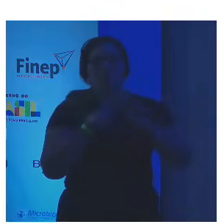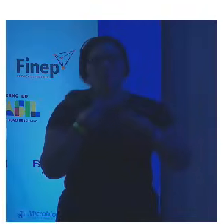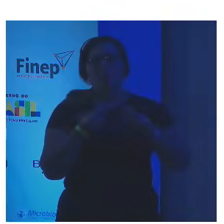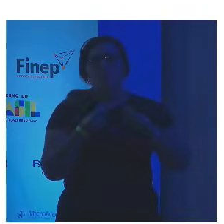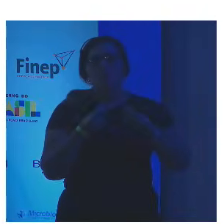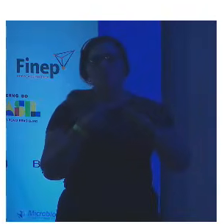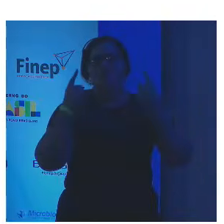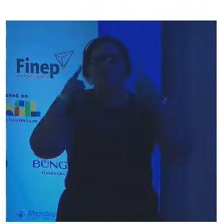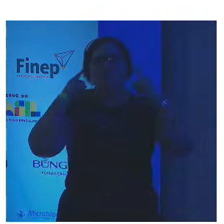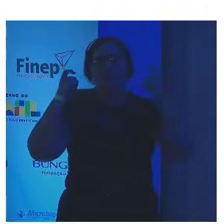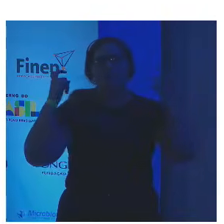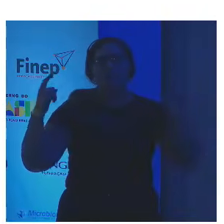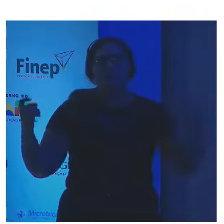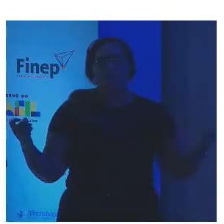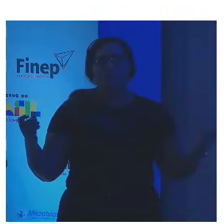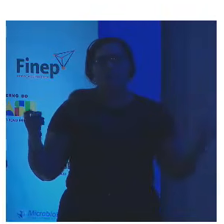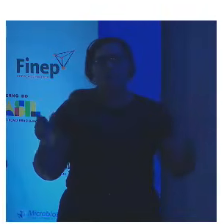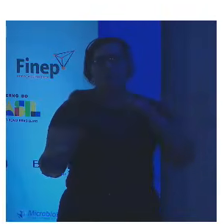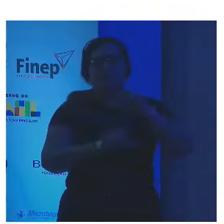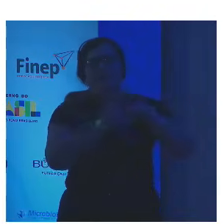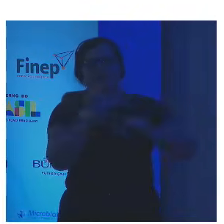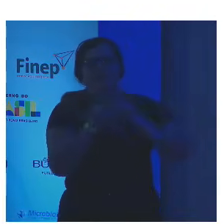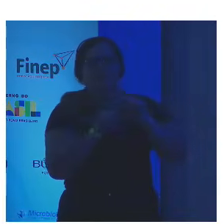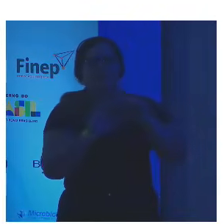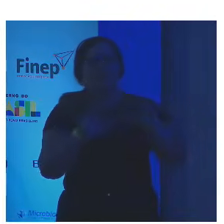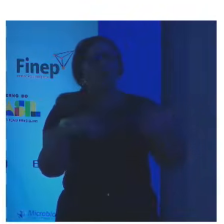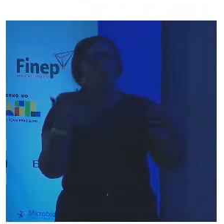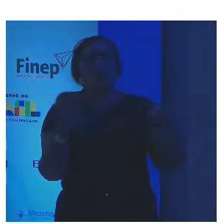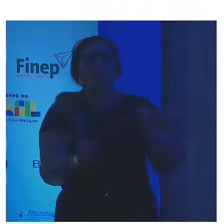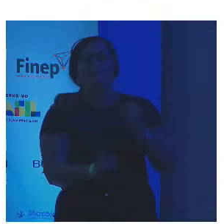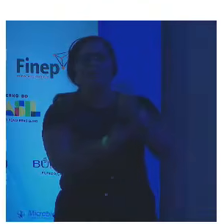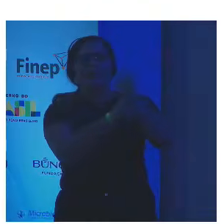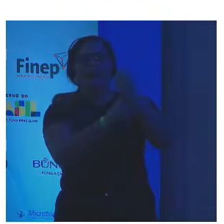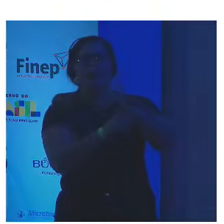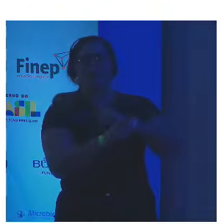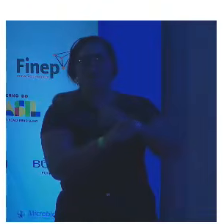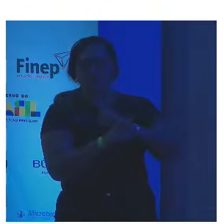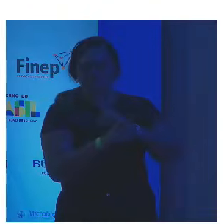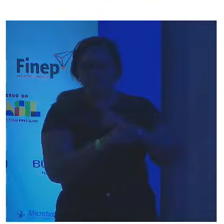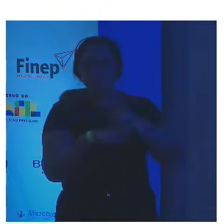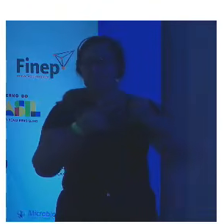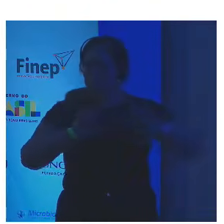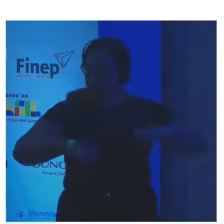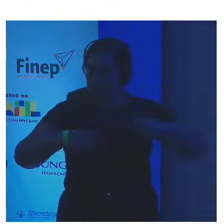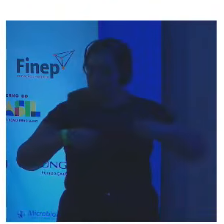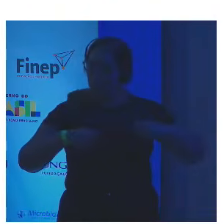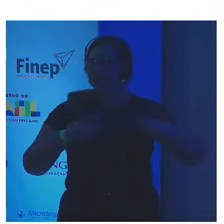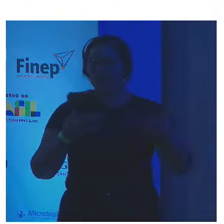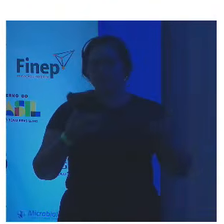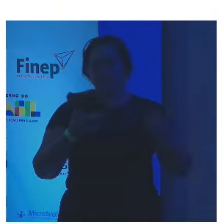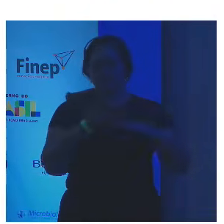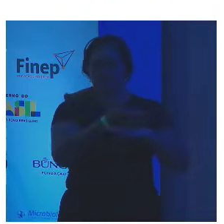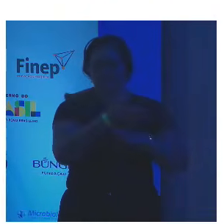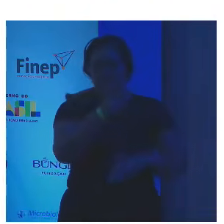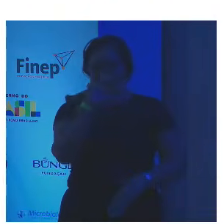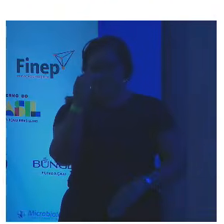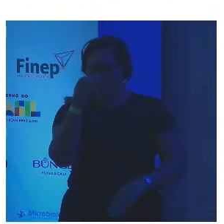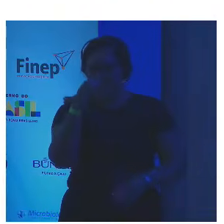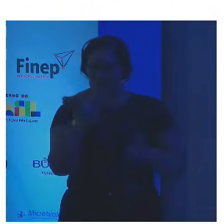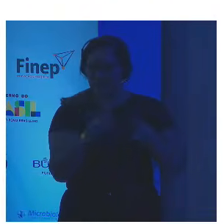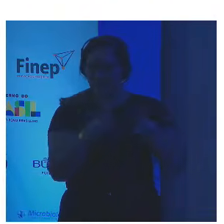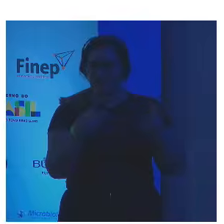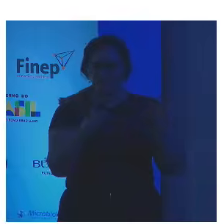will be the impact of the ecosystem? So now you are digitally agile and you can enter into this science with different tools. I will give you